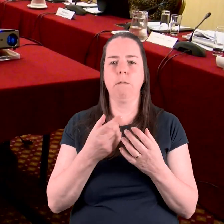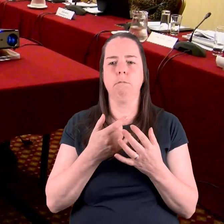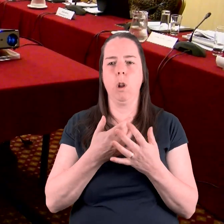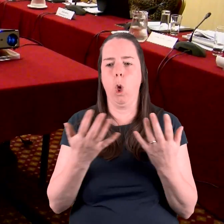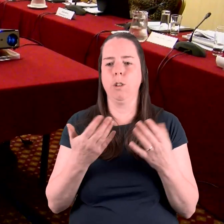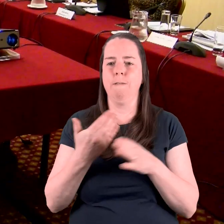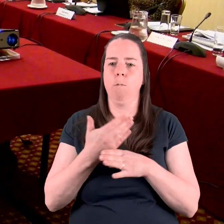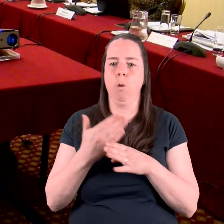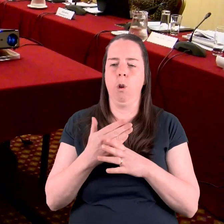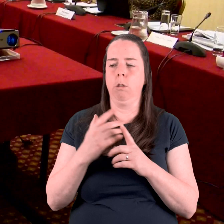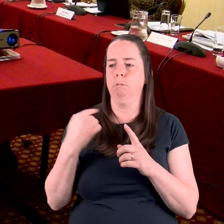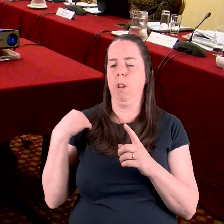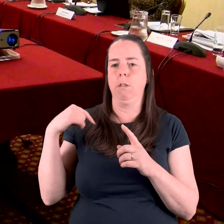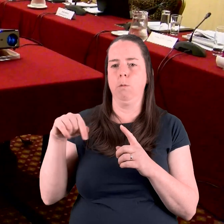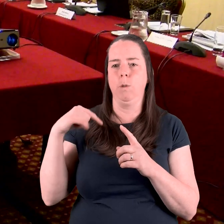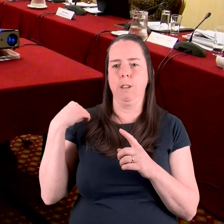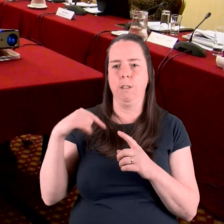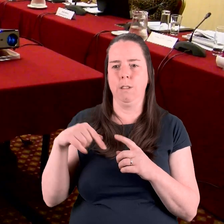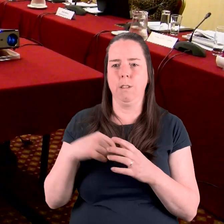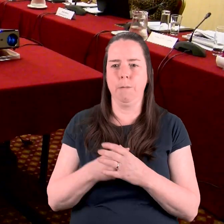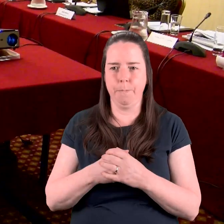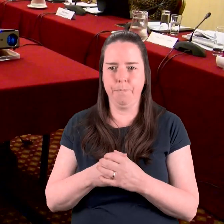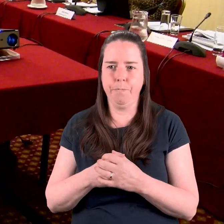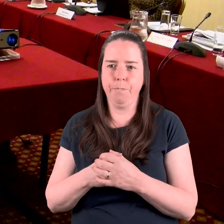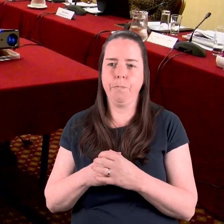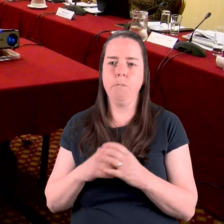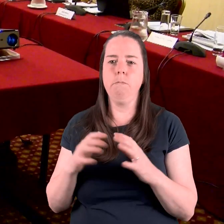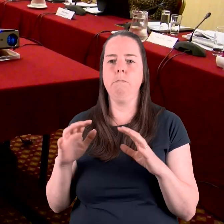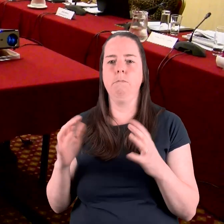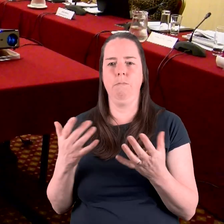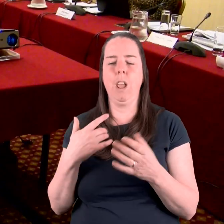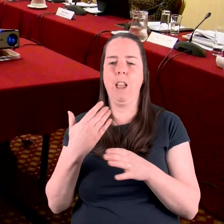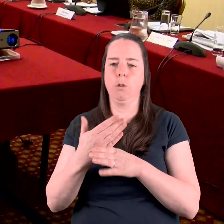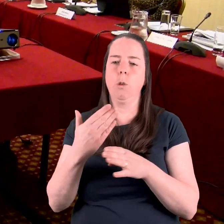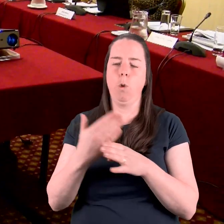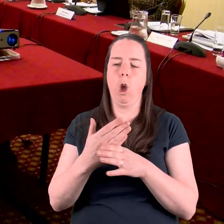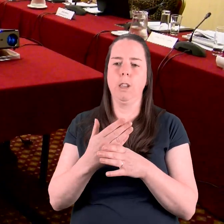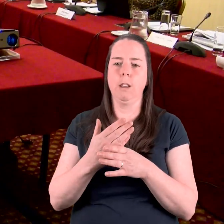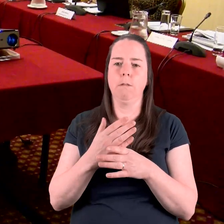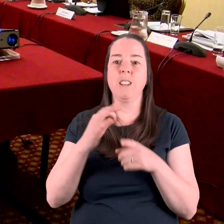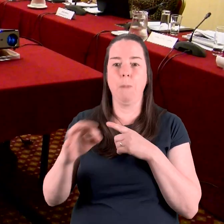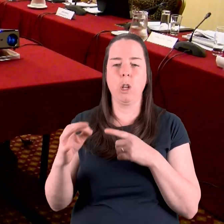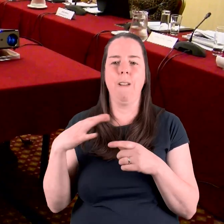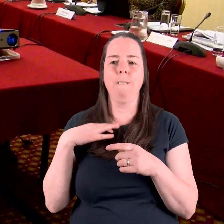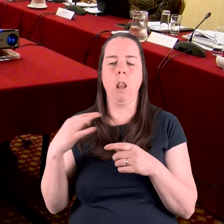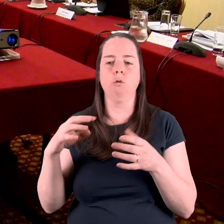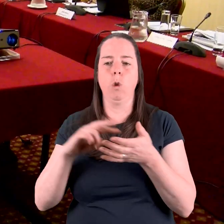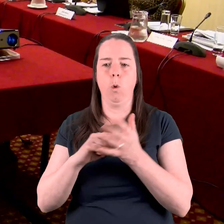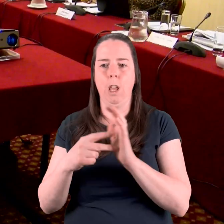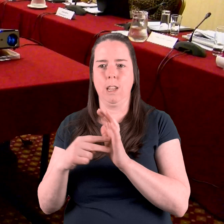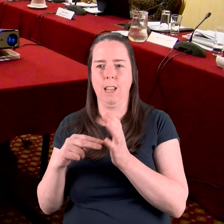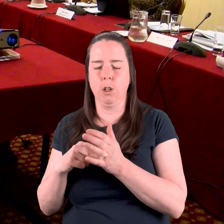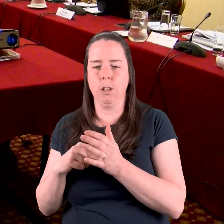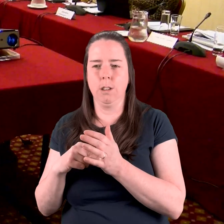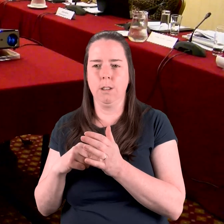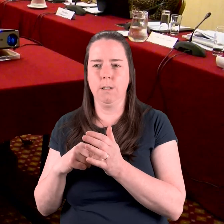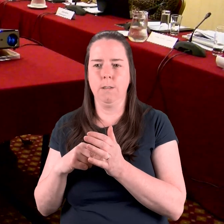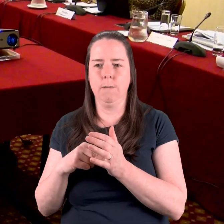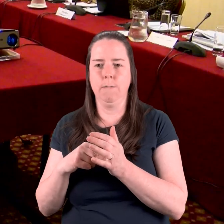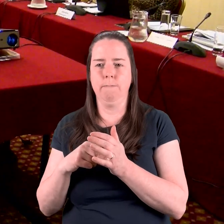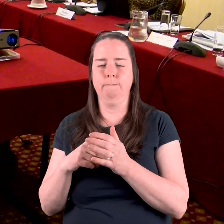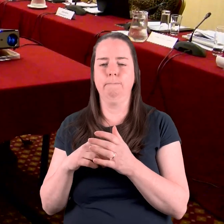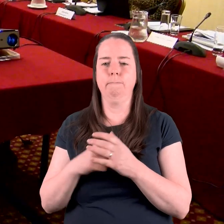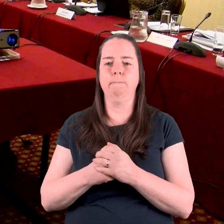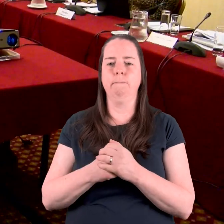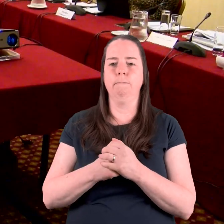Just to say, Steve, we are actually, there have been a lot of movements last week, and we are actually working with, especially the